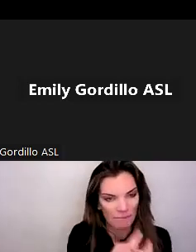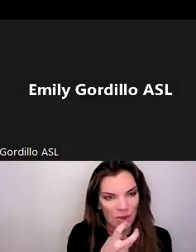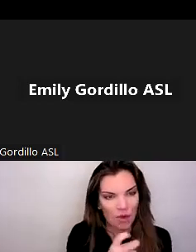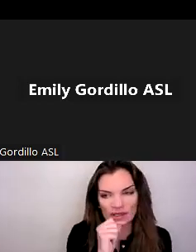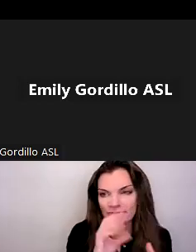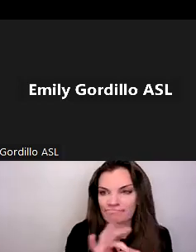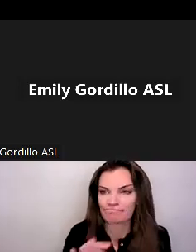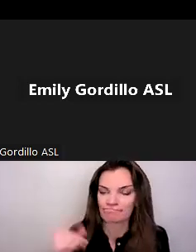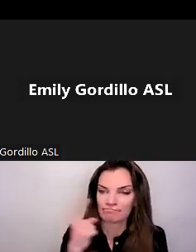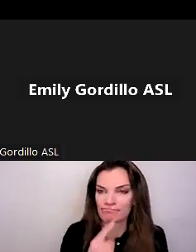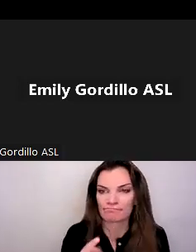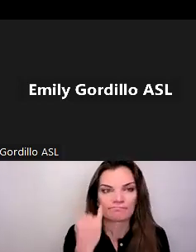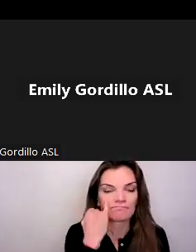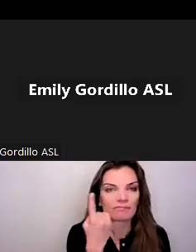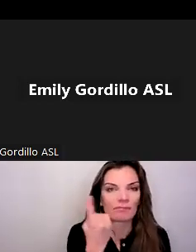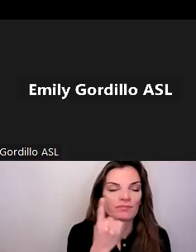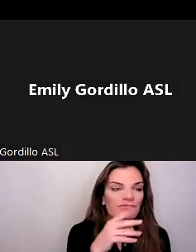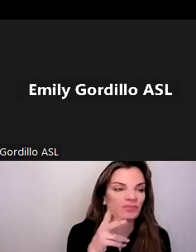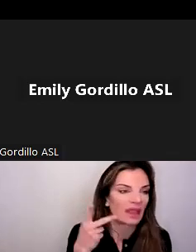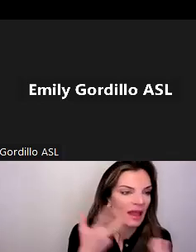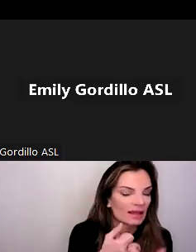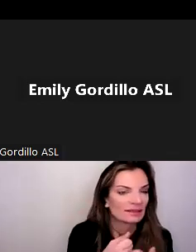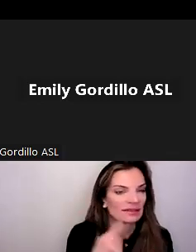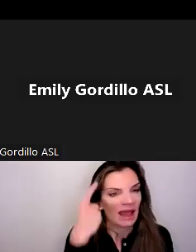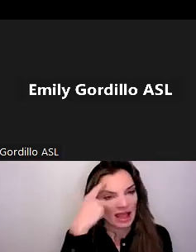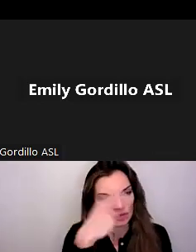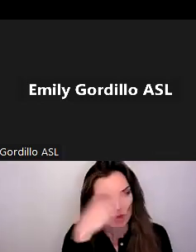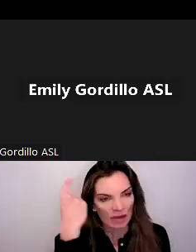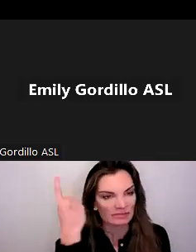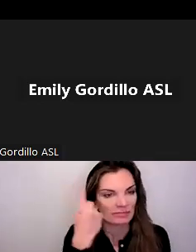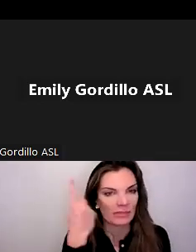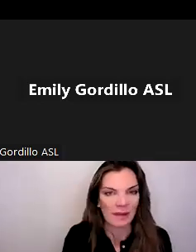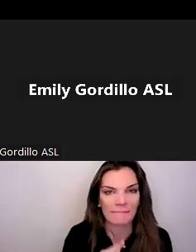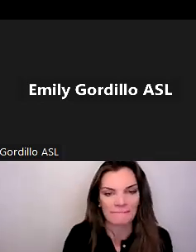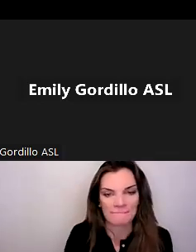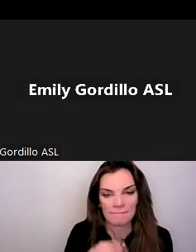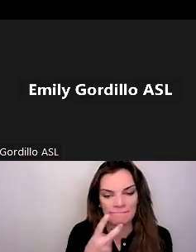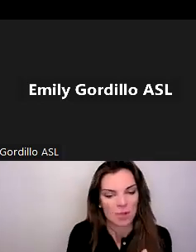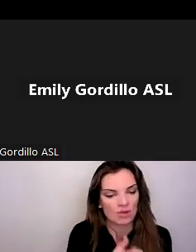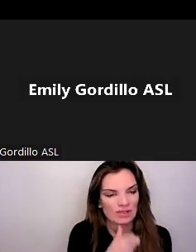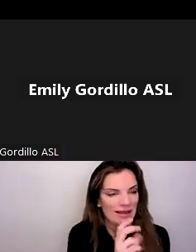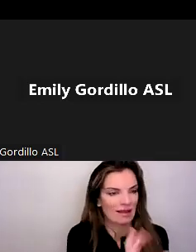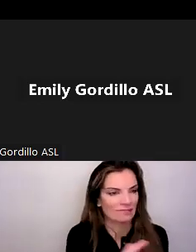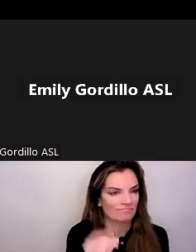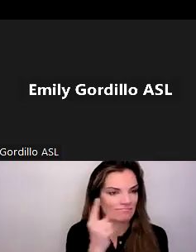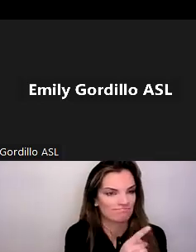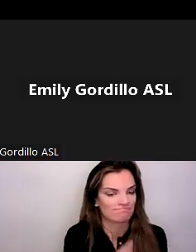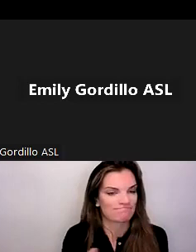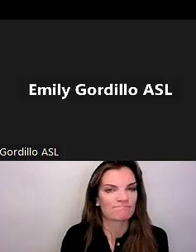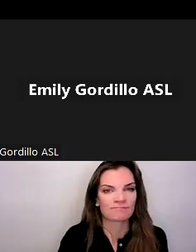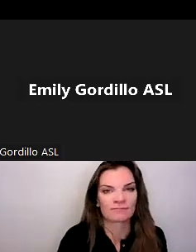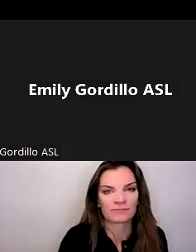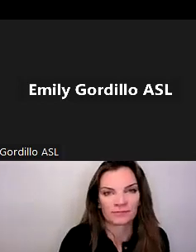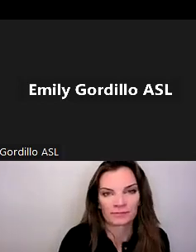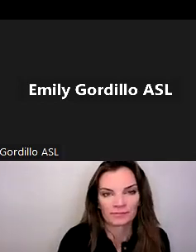space, someone has been in an accident and they suffered head trauma, sometimes those bones may not be connected as they should be. And so again,